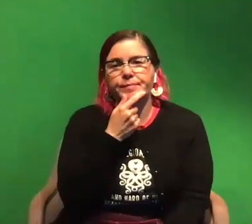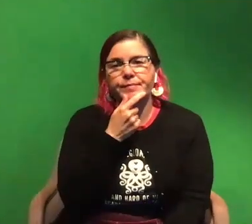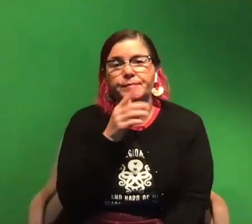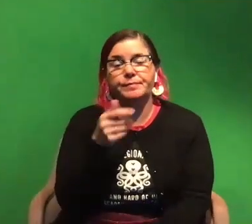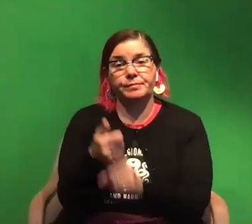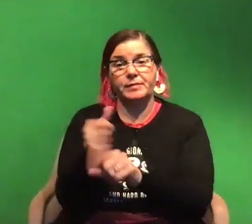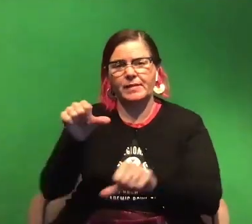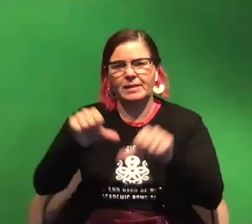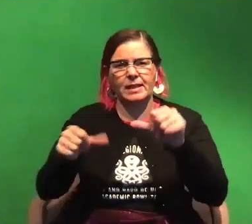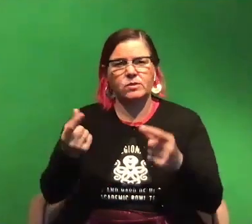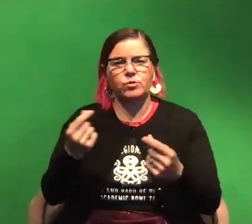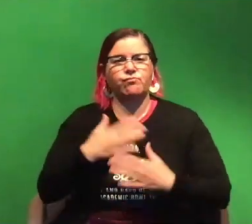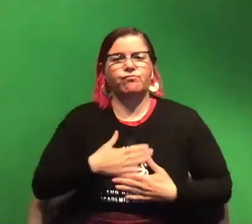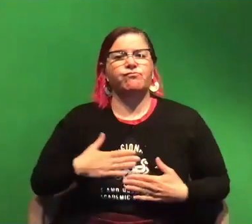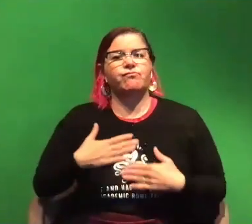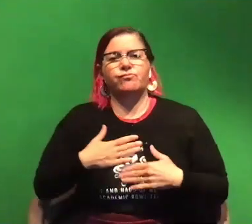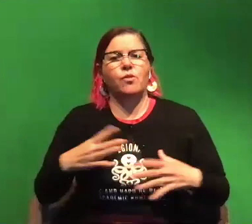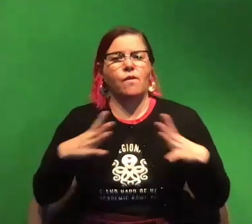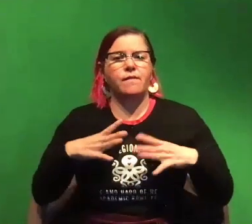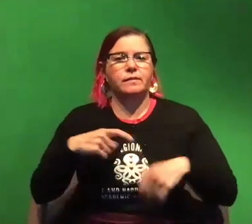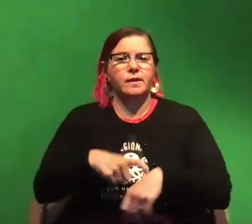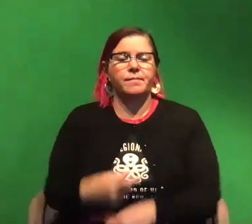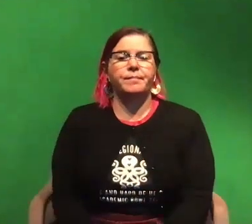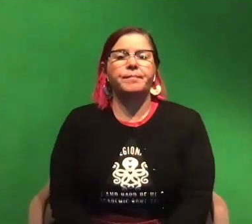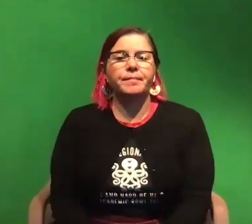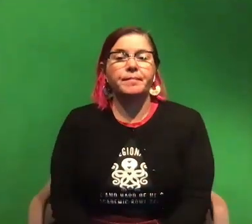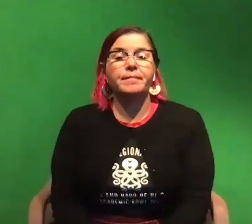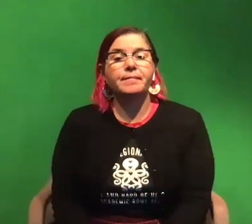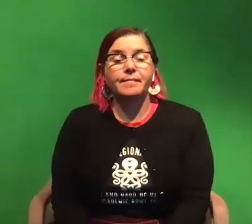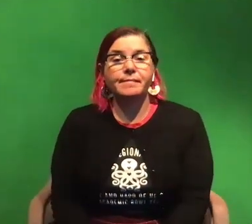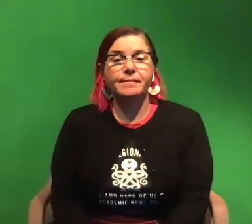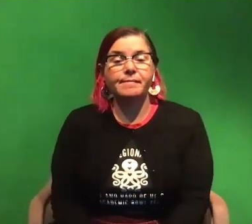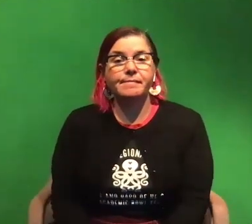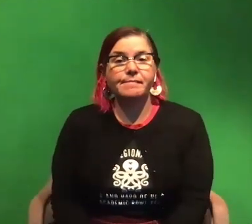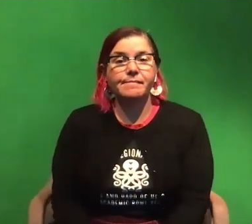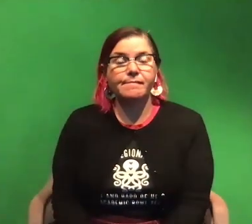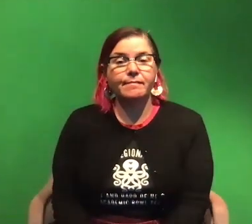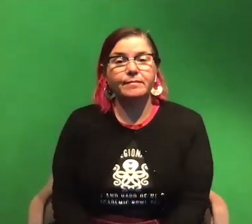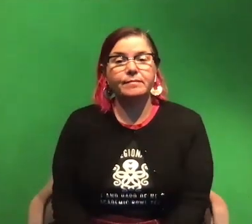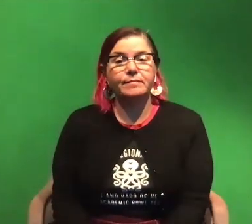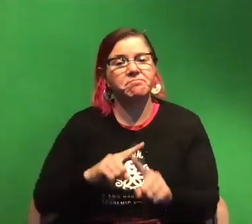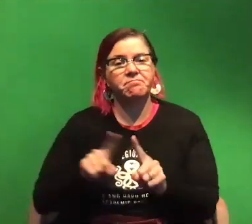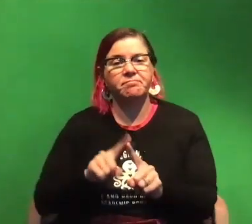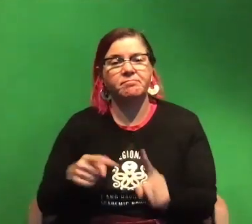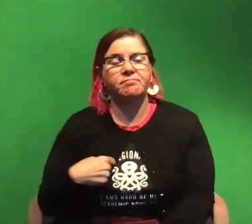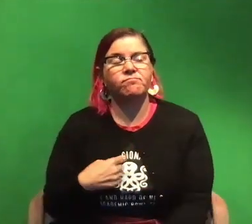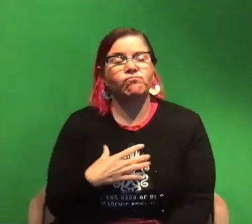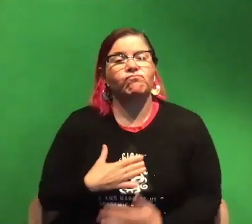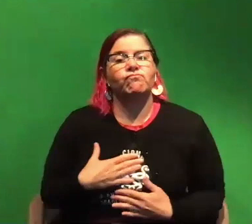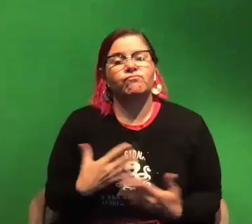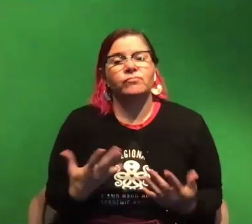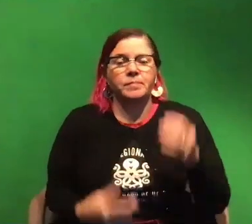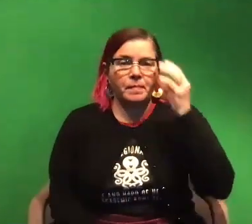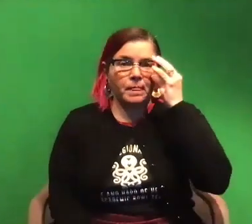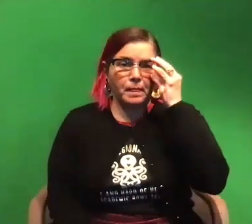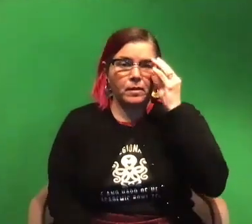scientist, what do you do in your spare time? Well, a lot of different things. I like to